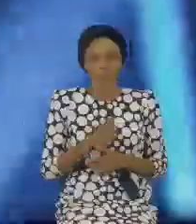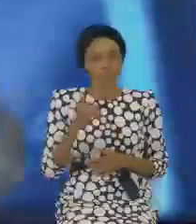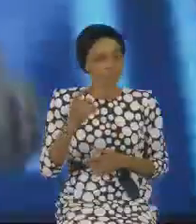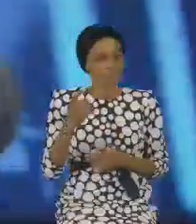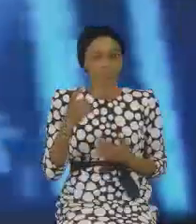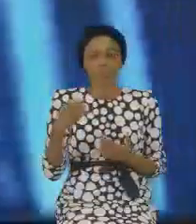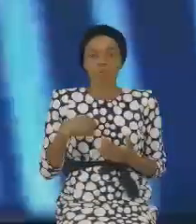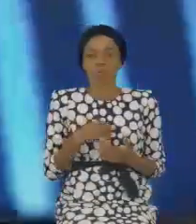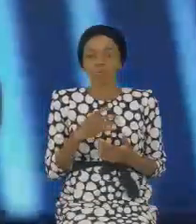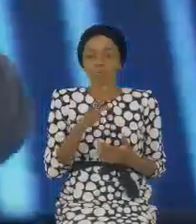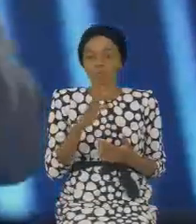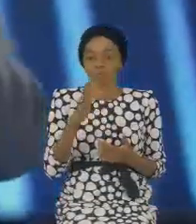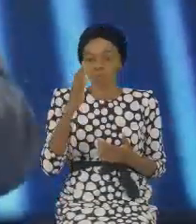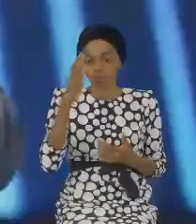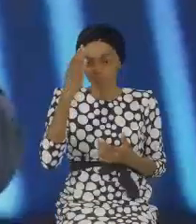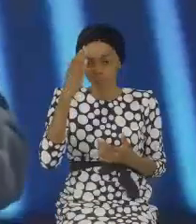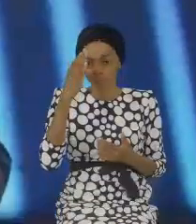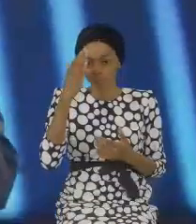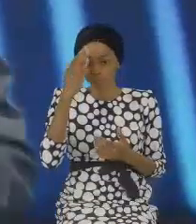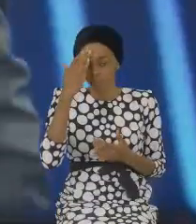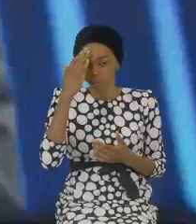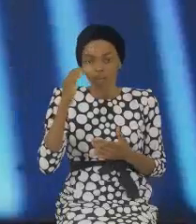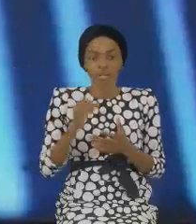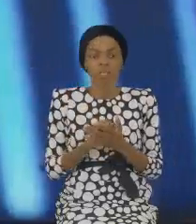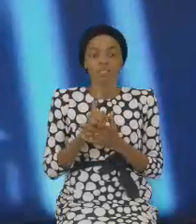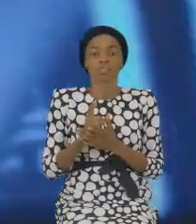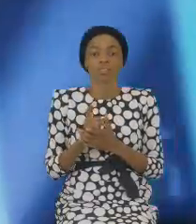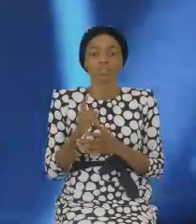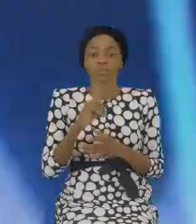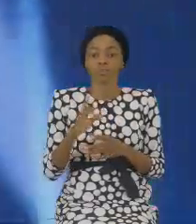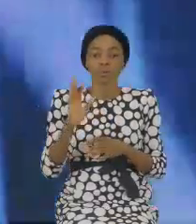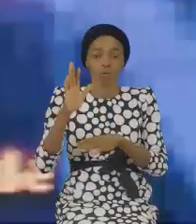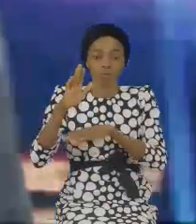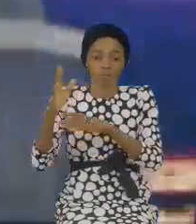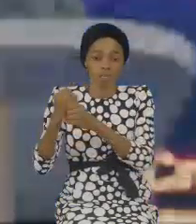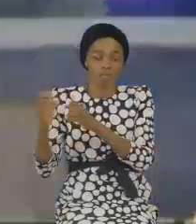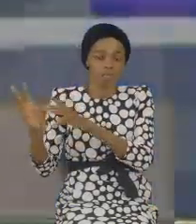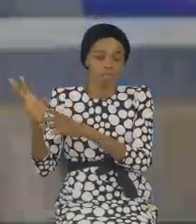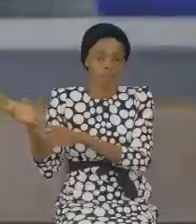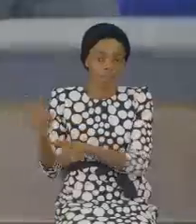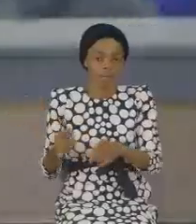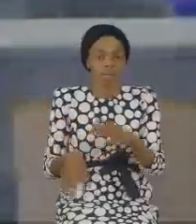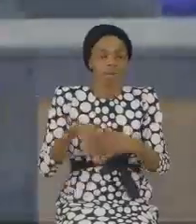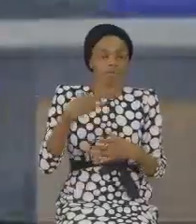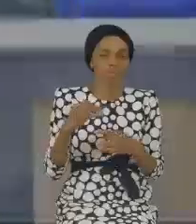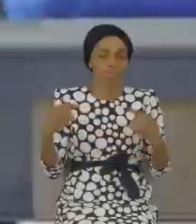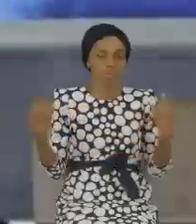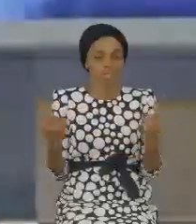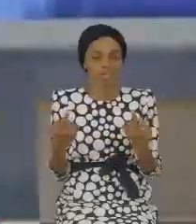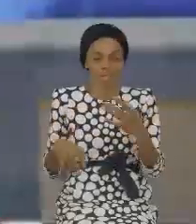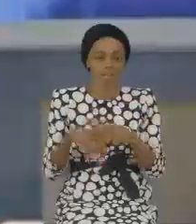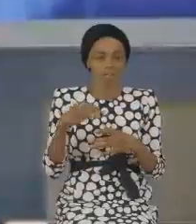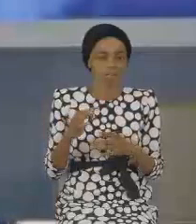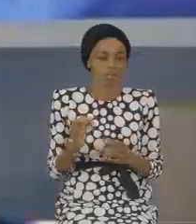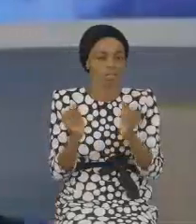that he'll take them out of their sin, out of their bondage,